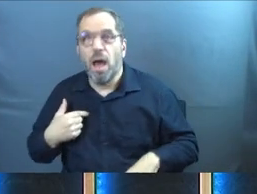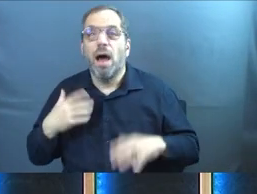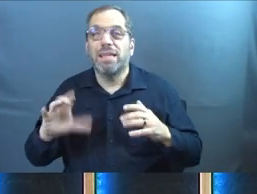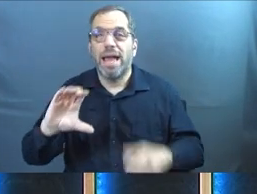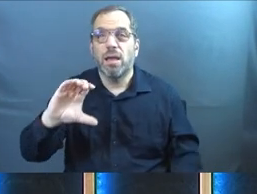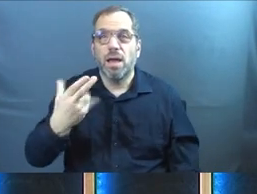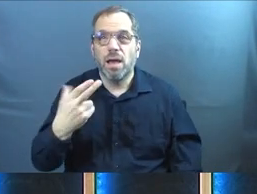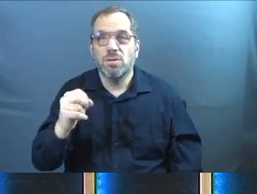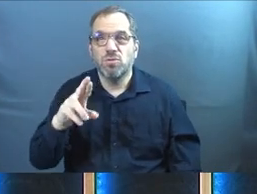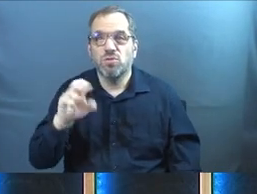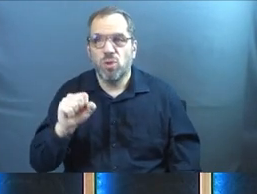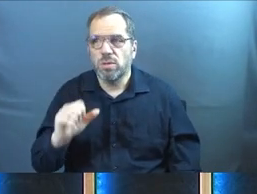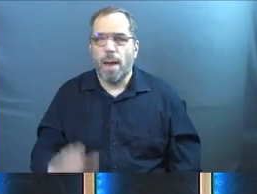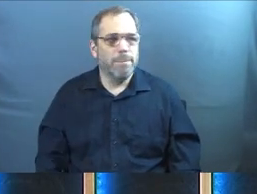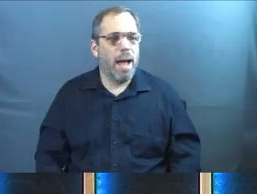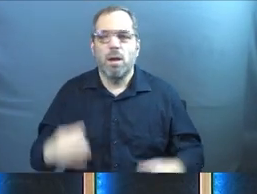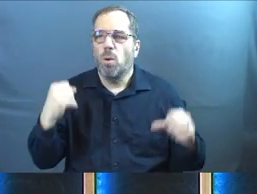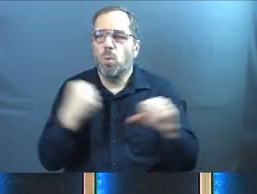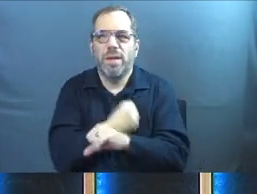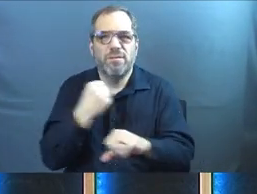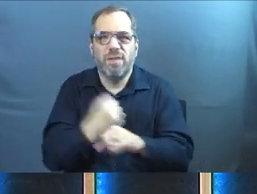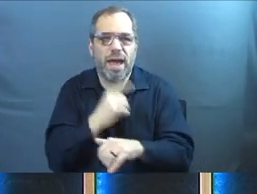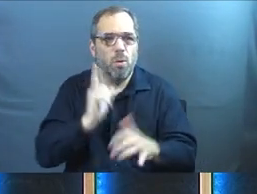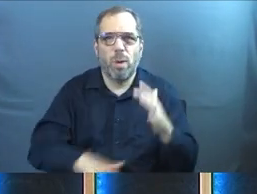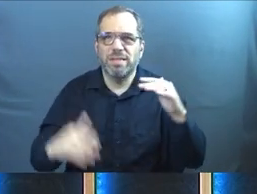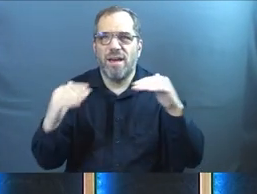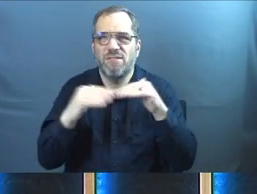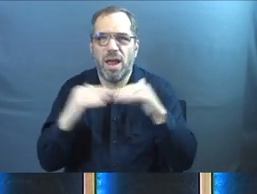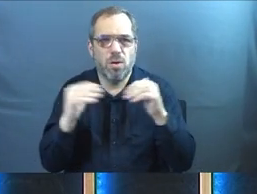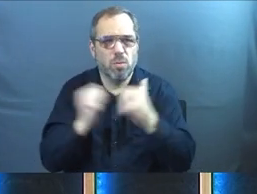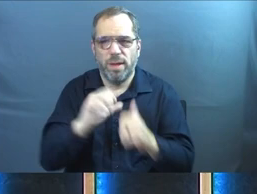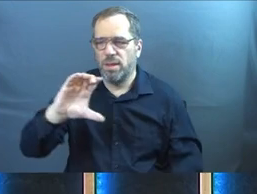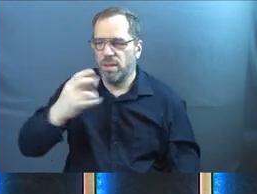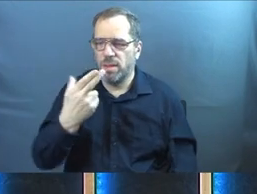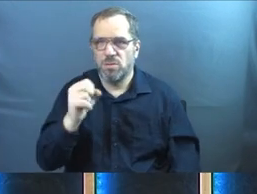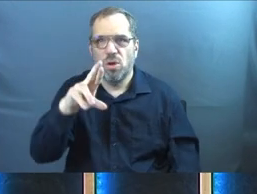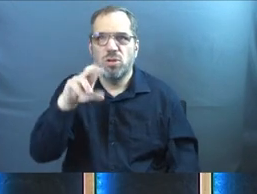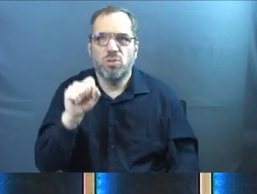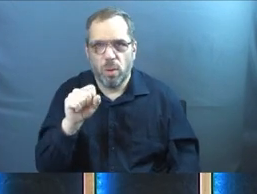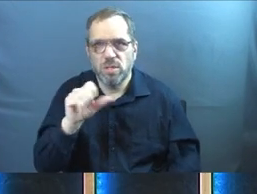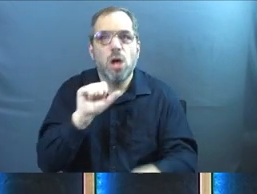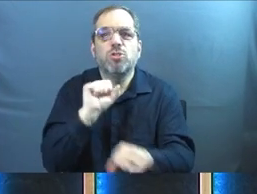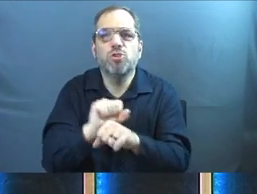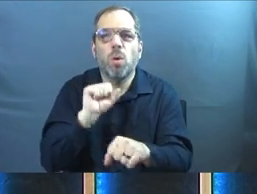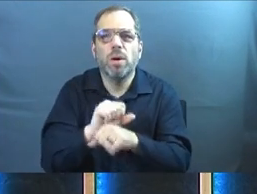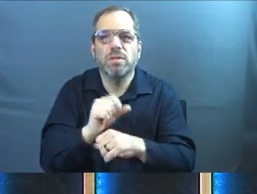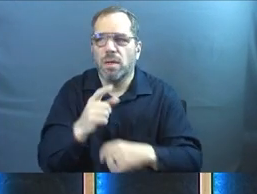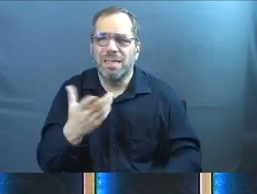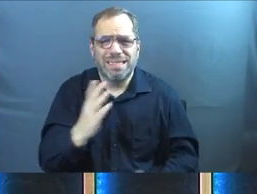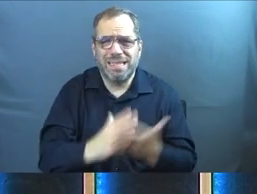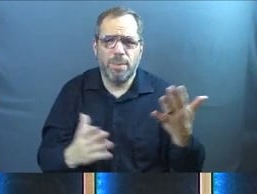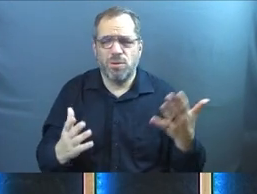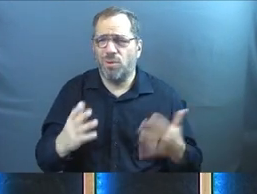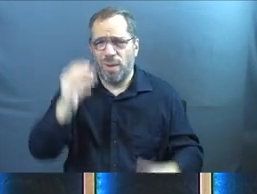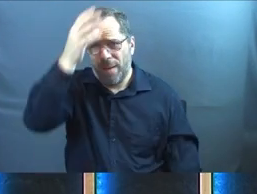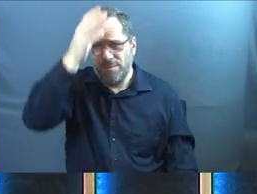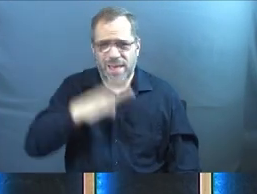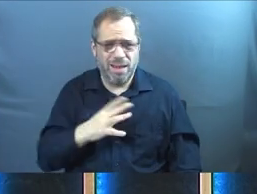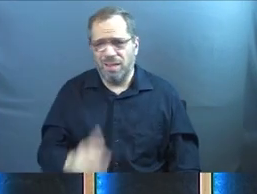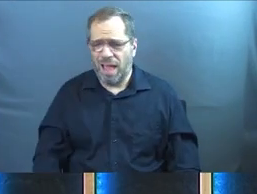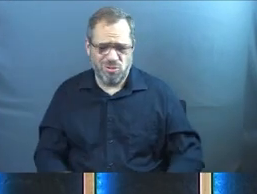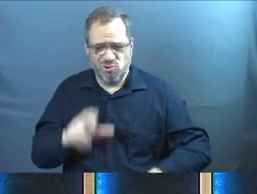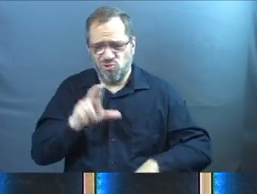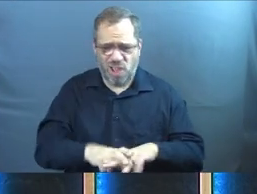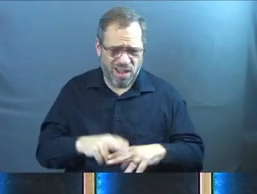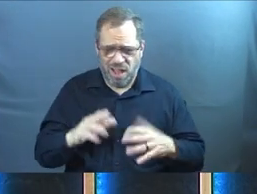comes to chores, like we fight more about what's fair in the realm of chores than almost anything else. And some of you guys are so great about, like, we